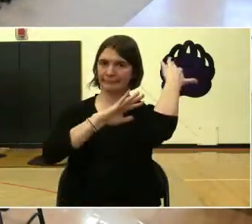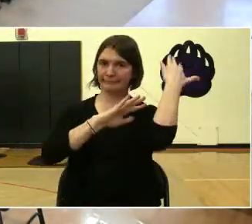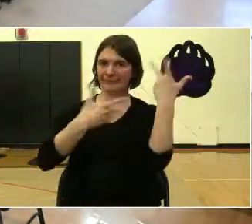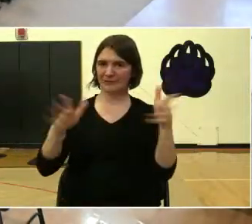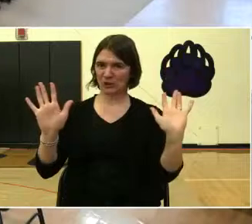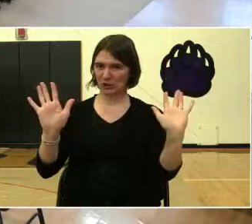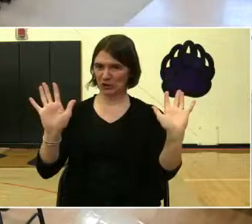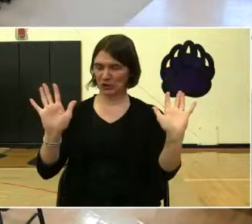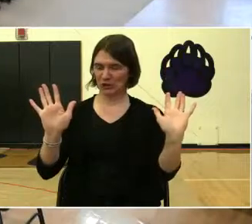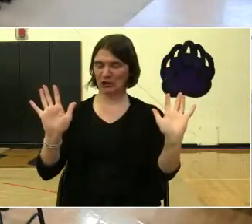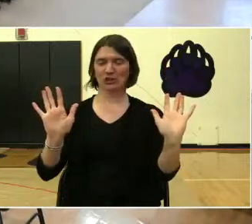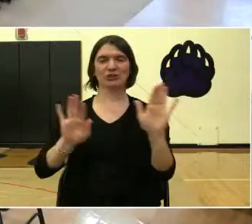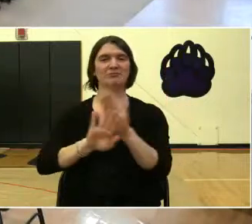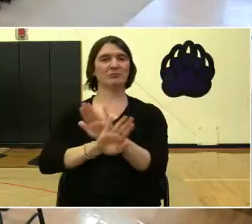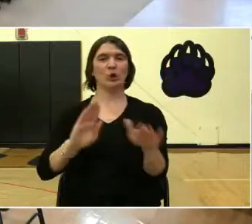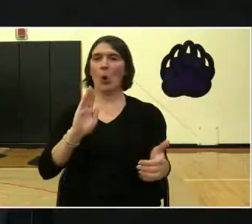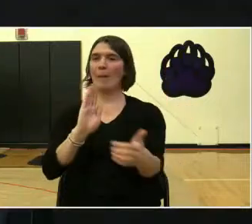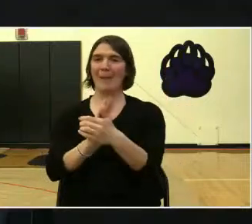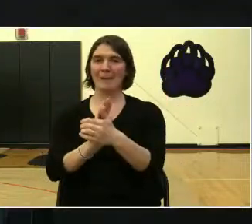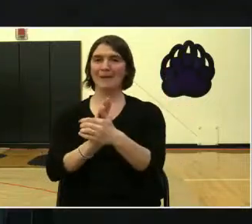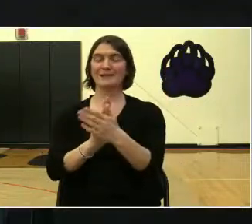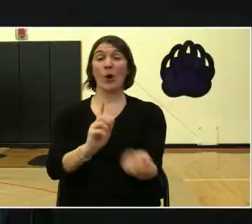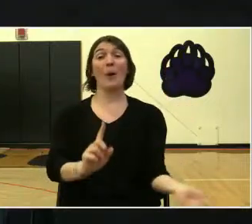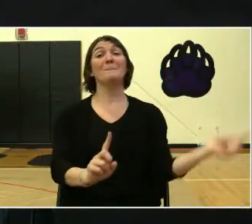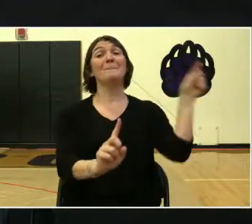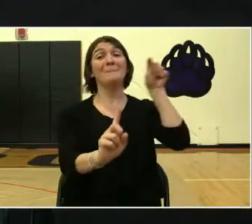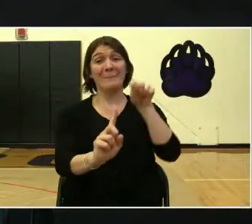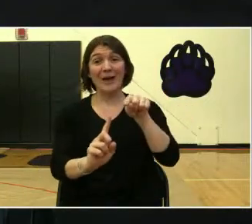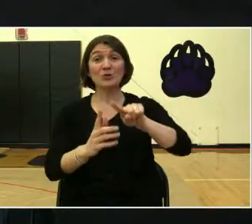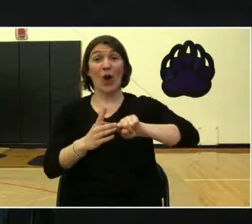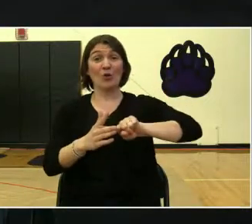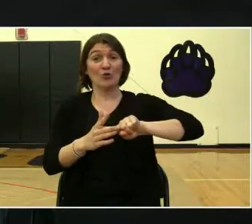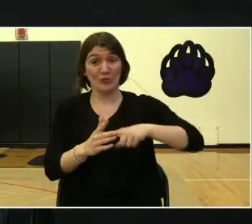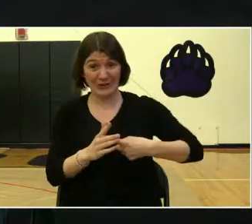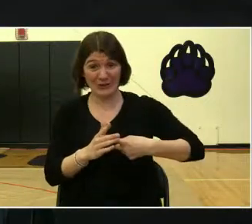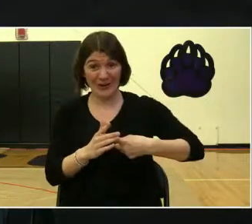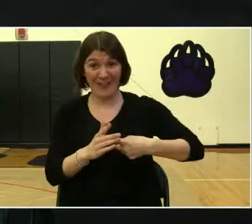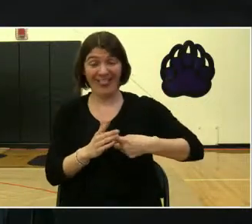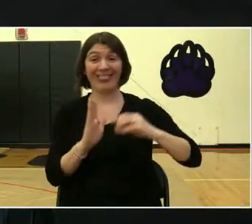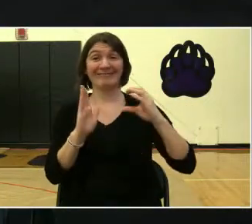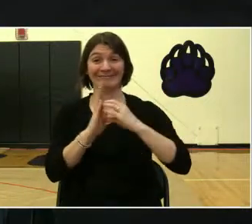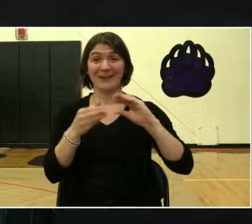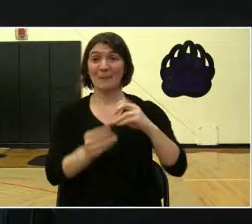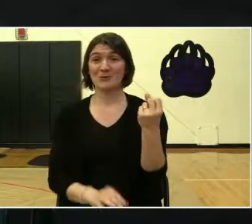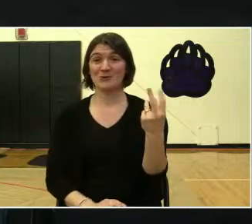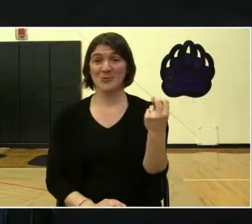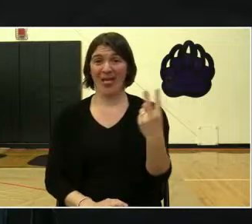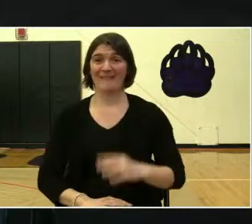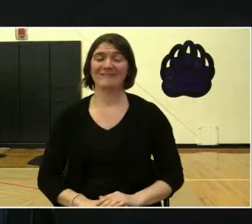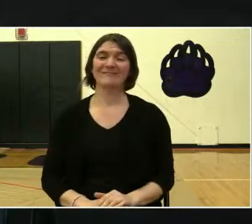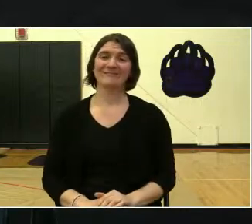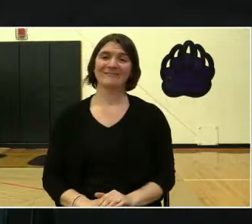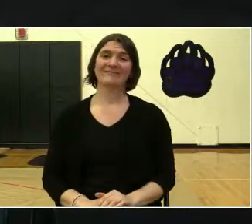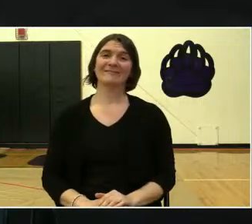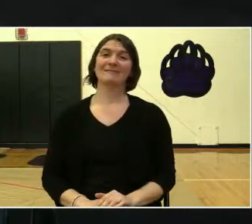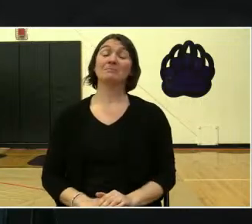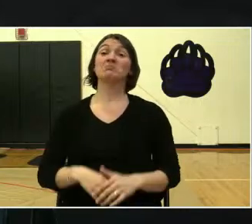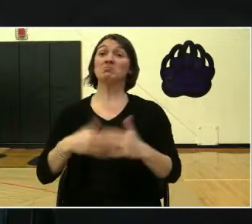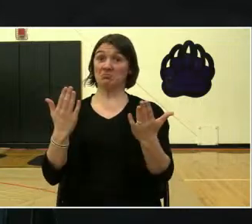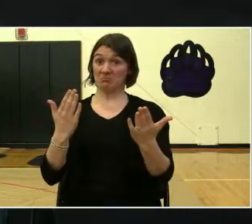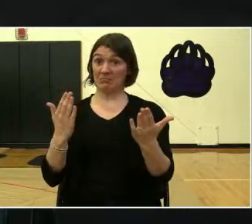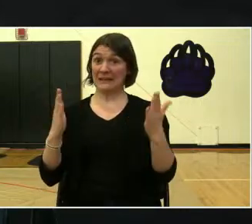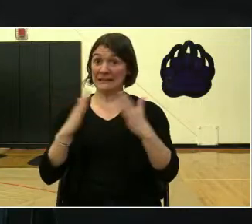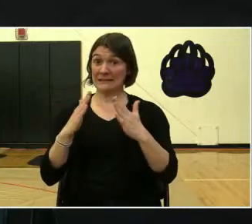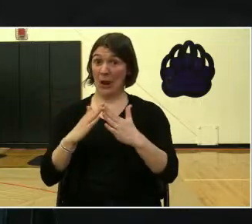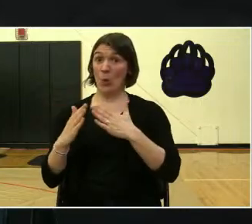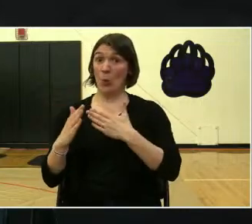Nays do have it and you've defeated the Carval Amendment we're back to the continuing question on article 12 whether the town